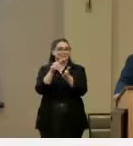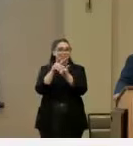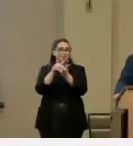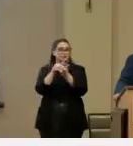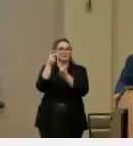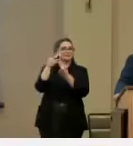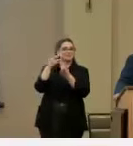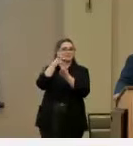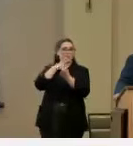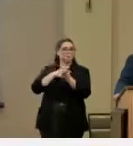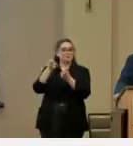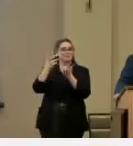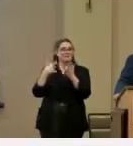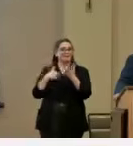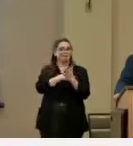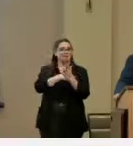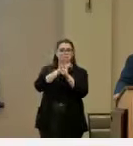us regard as the